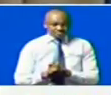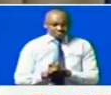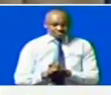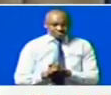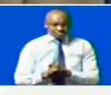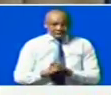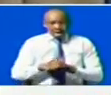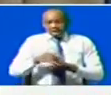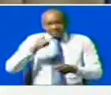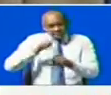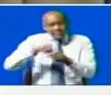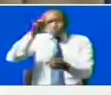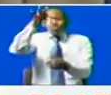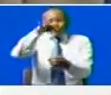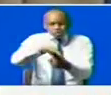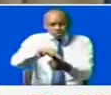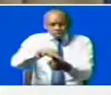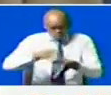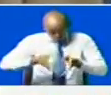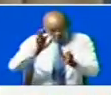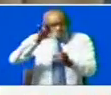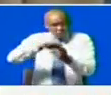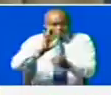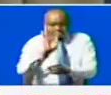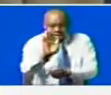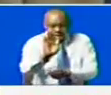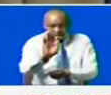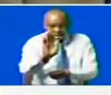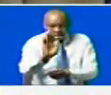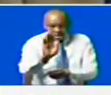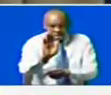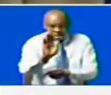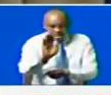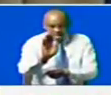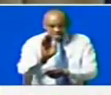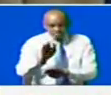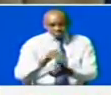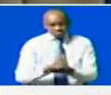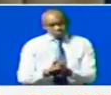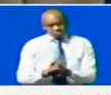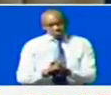How you have voted, or for that matter, not voted,